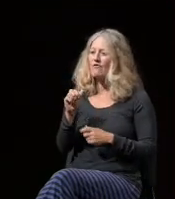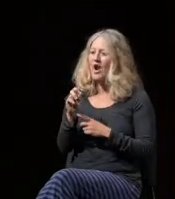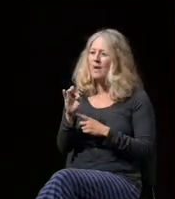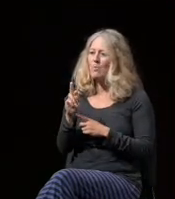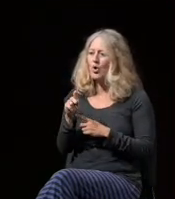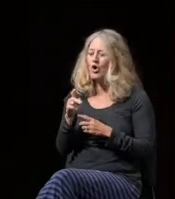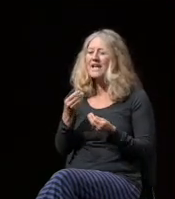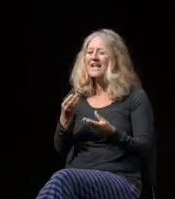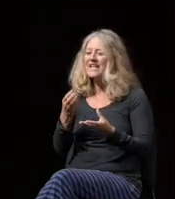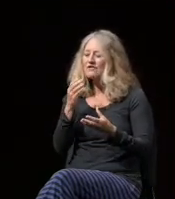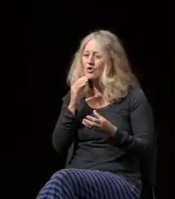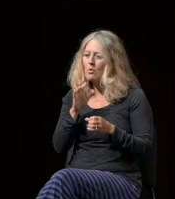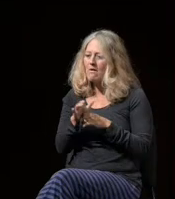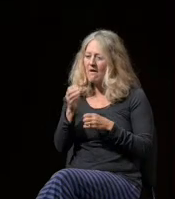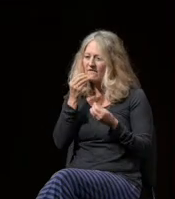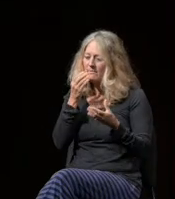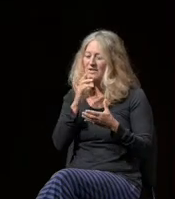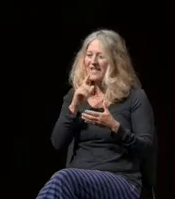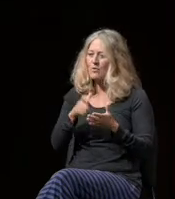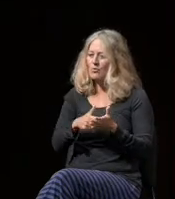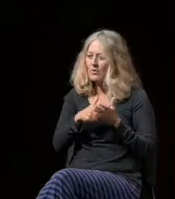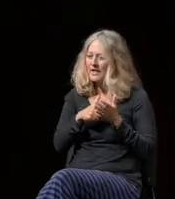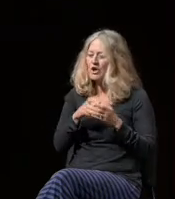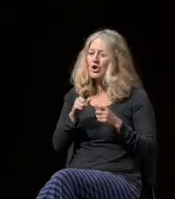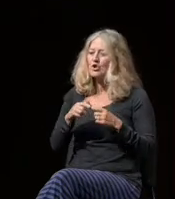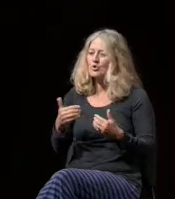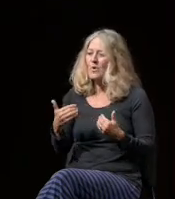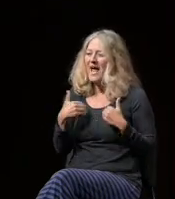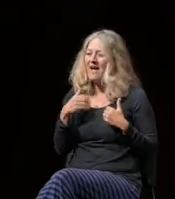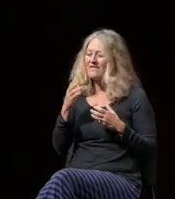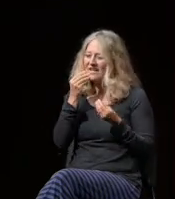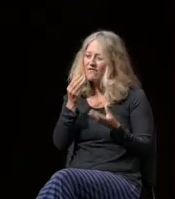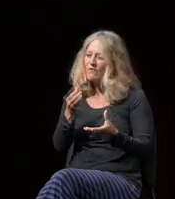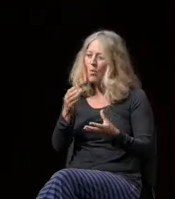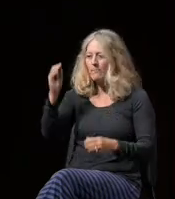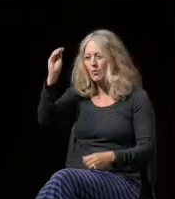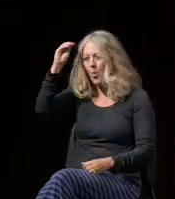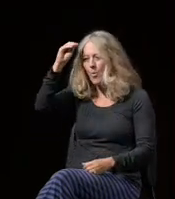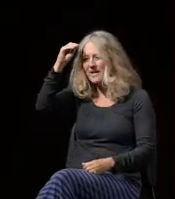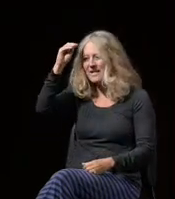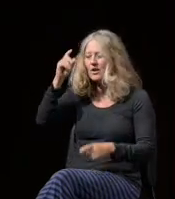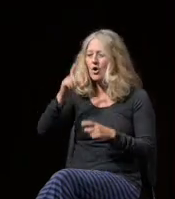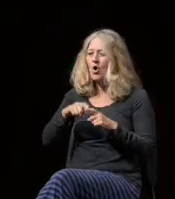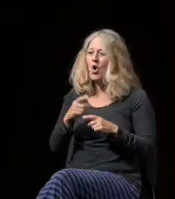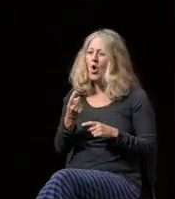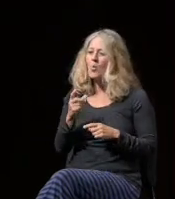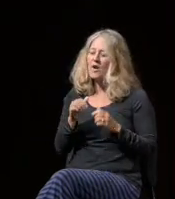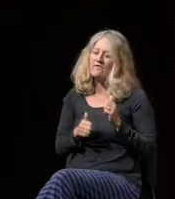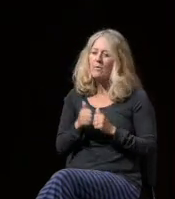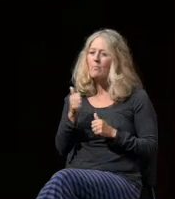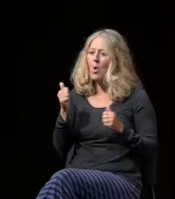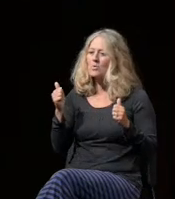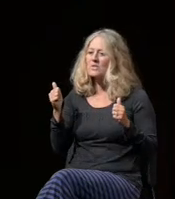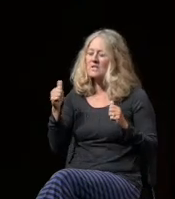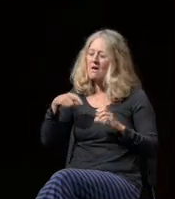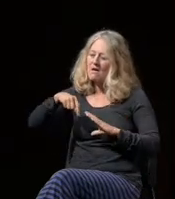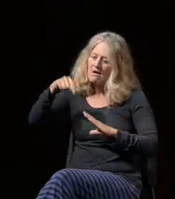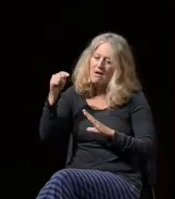you the information you will need to have an informed opinion on one of the most complex,